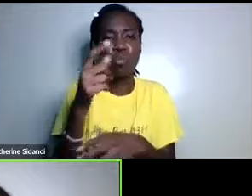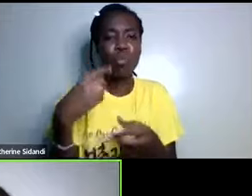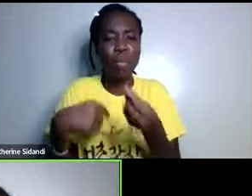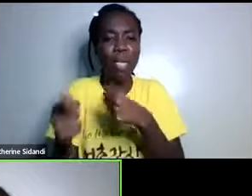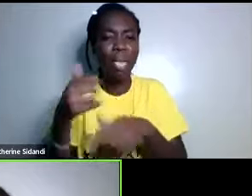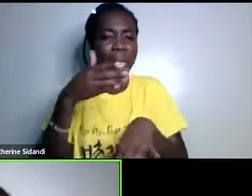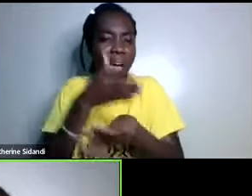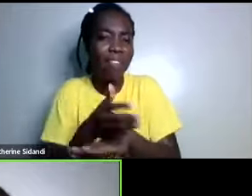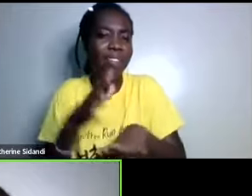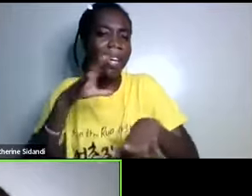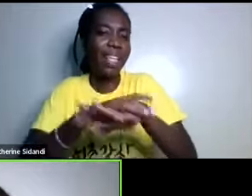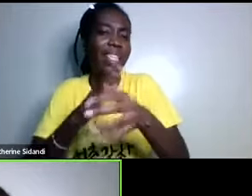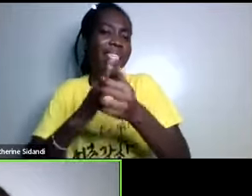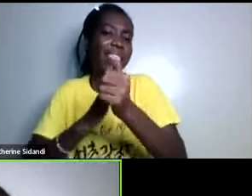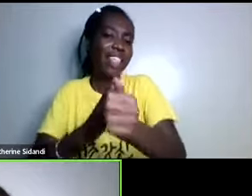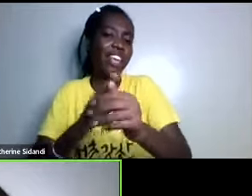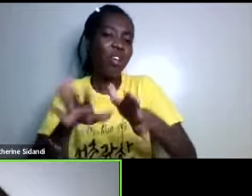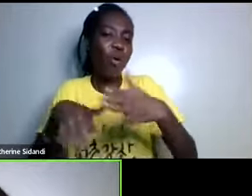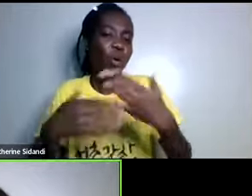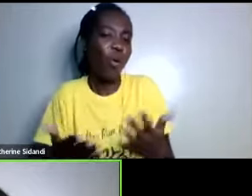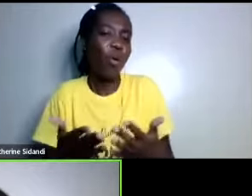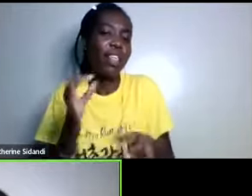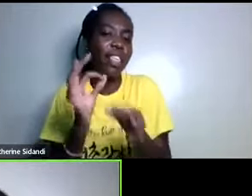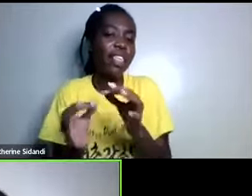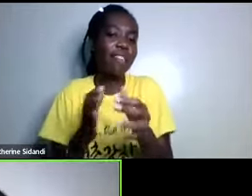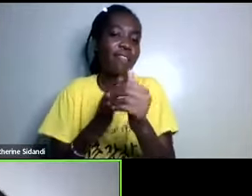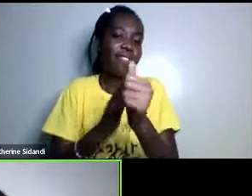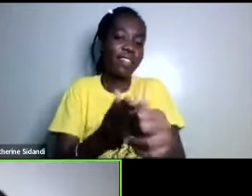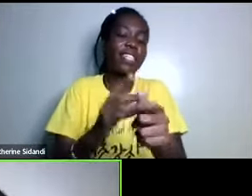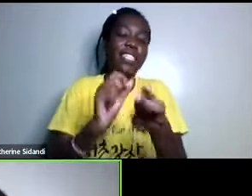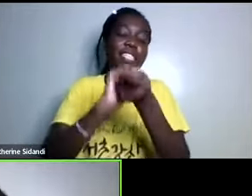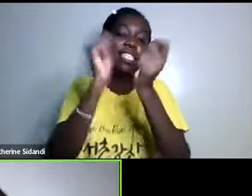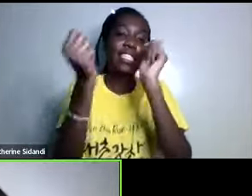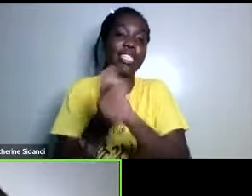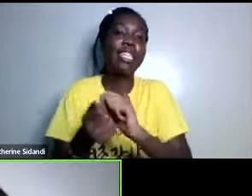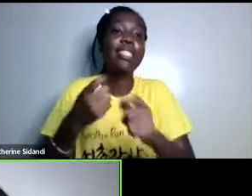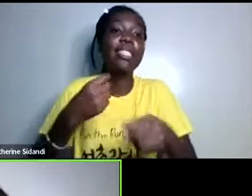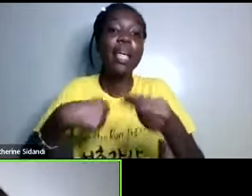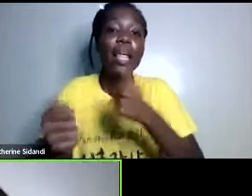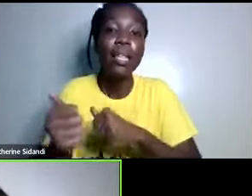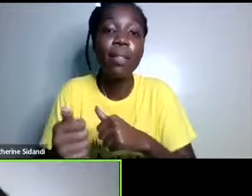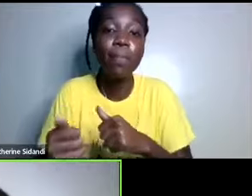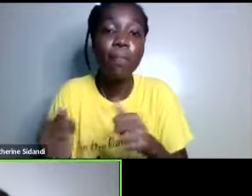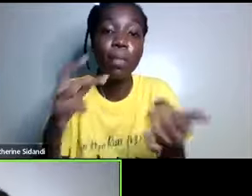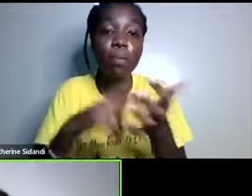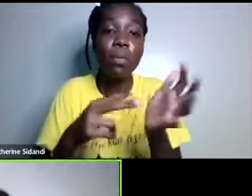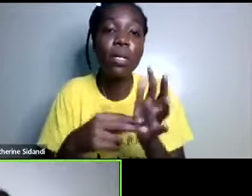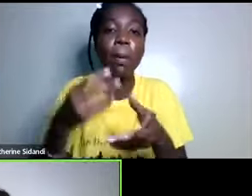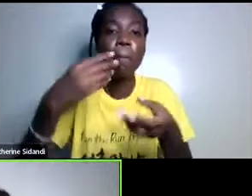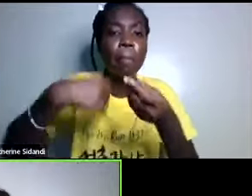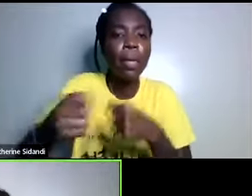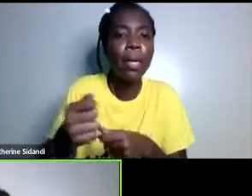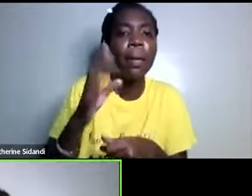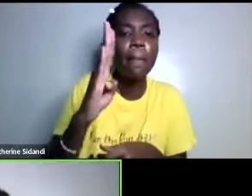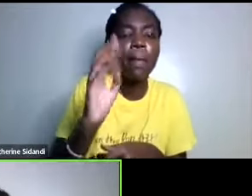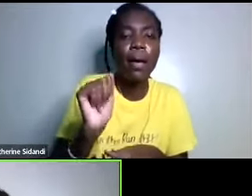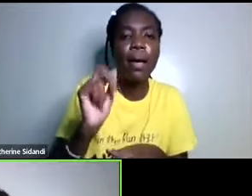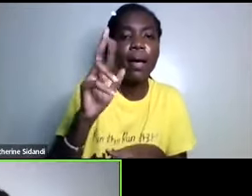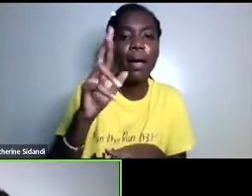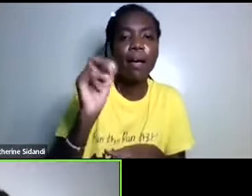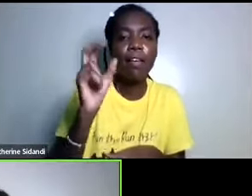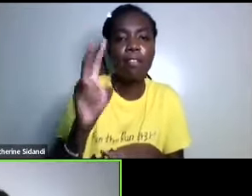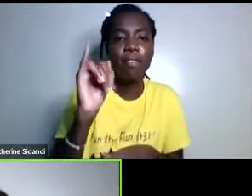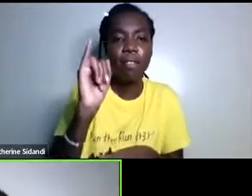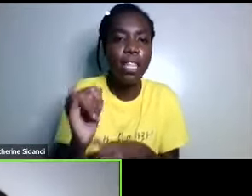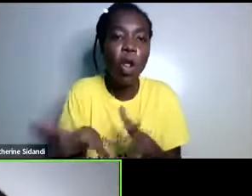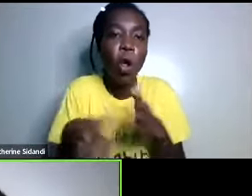lead, or if lead converts into a sale? So Mutangani, is it pay Bavi or pay Facebook and the others? Maybe you